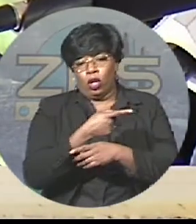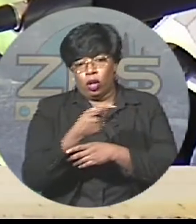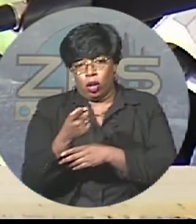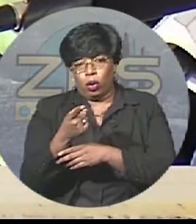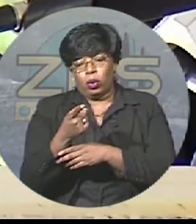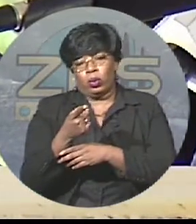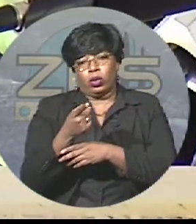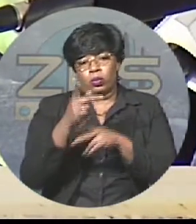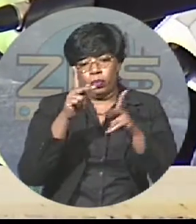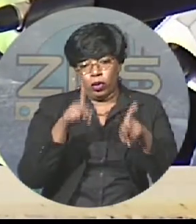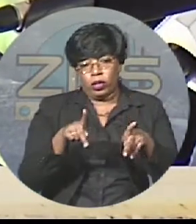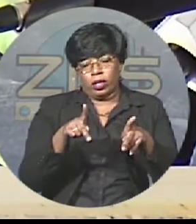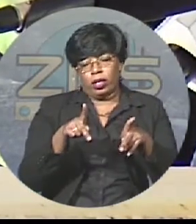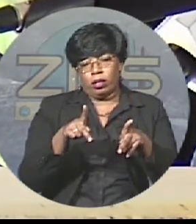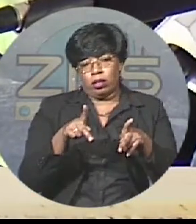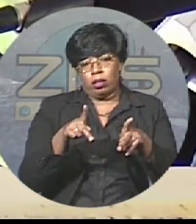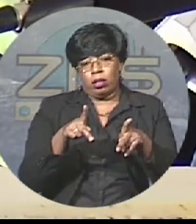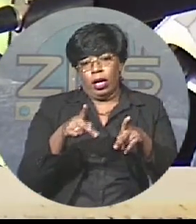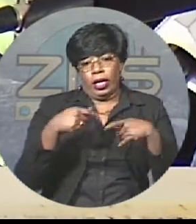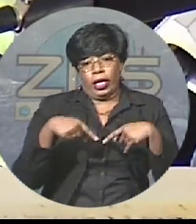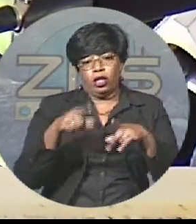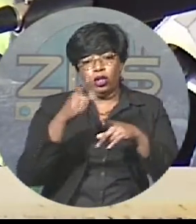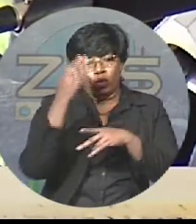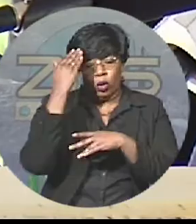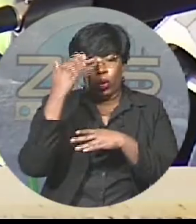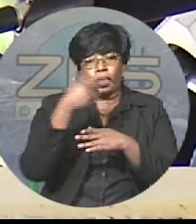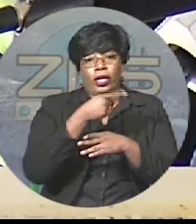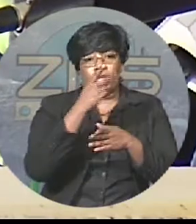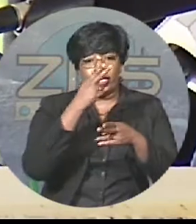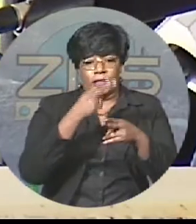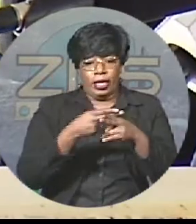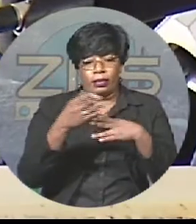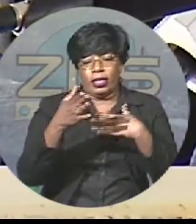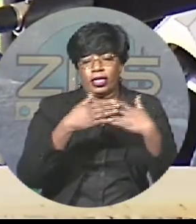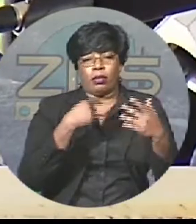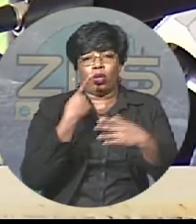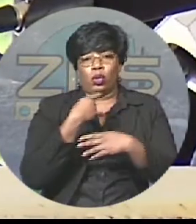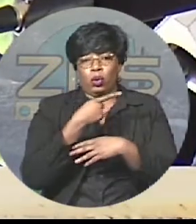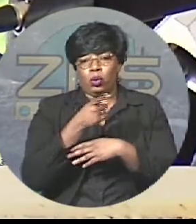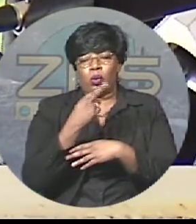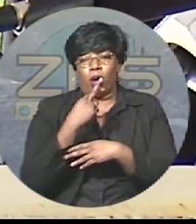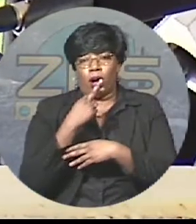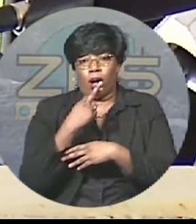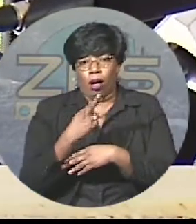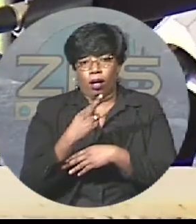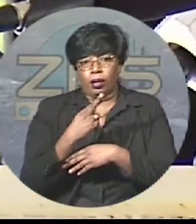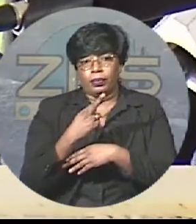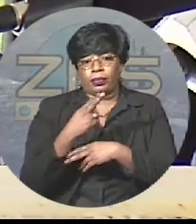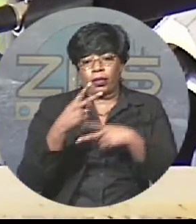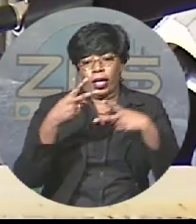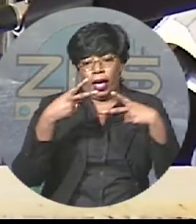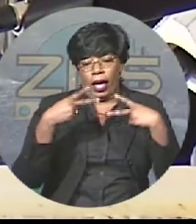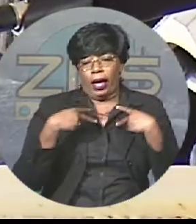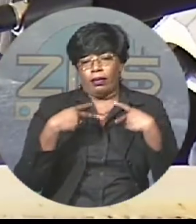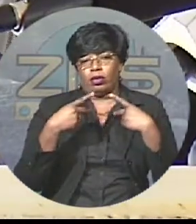their names. Because no matter who you are, there has to be